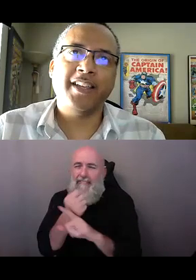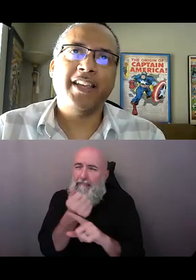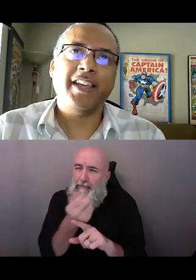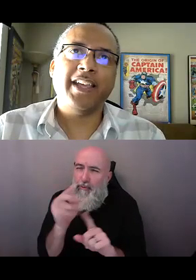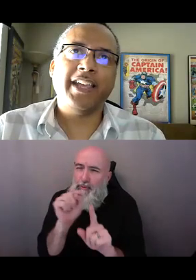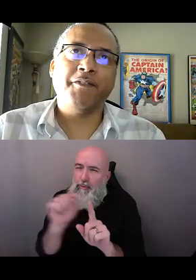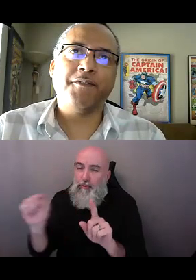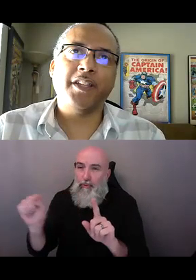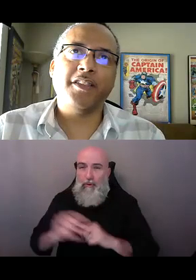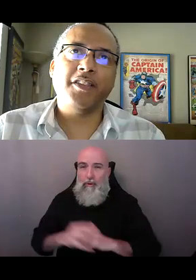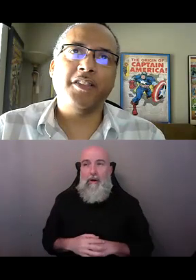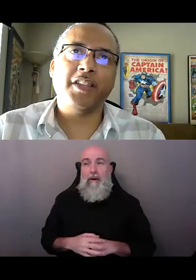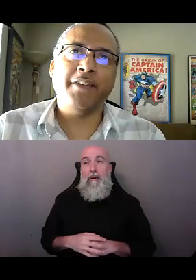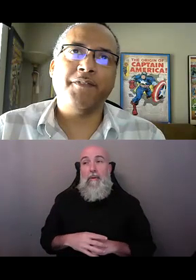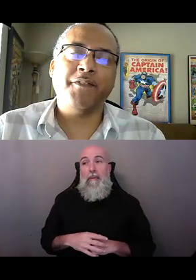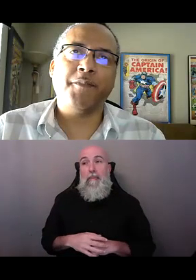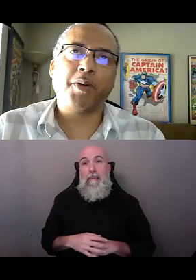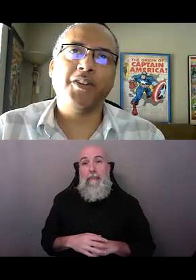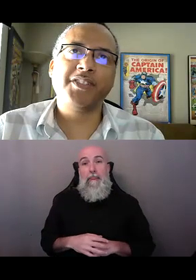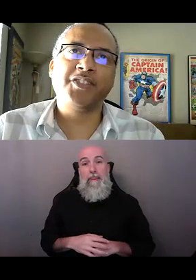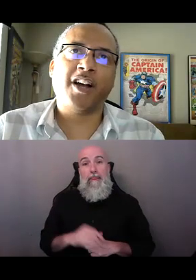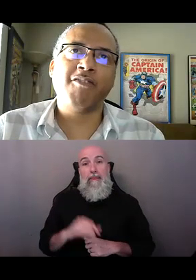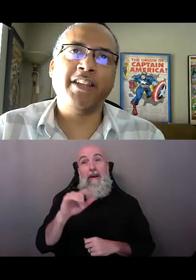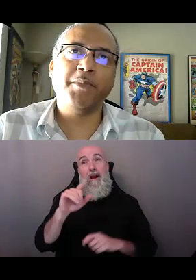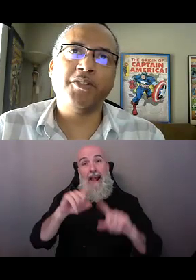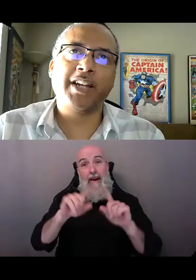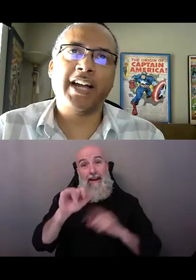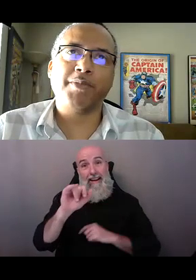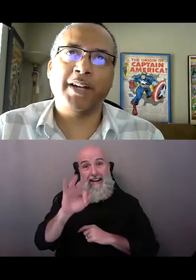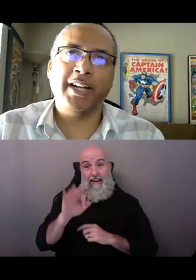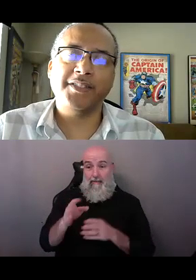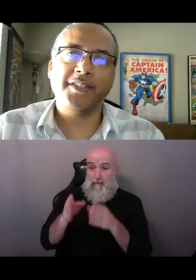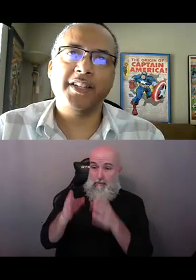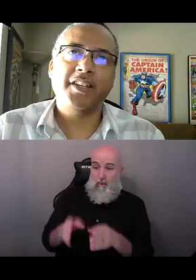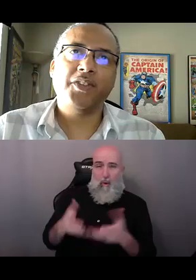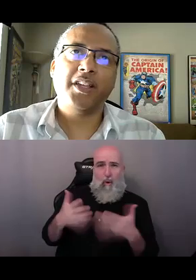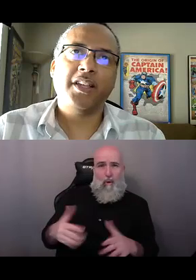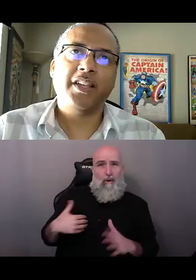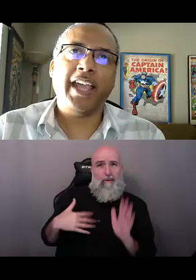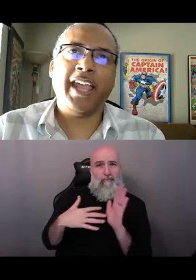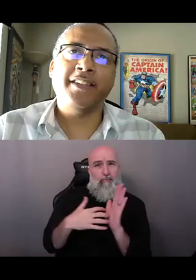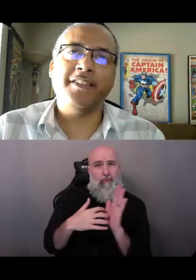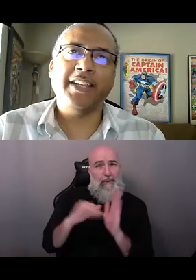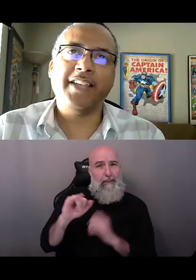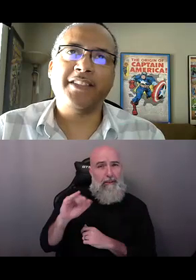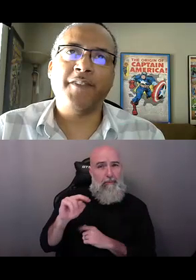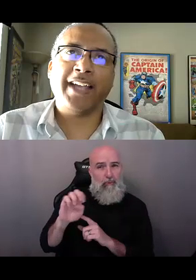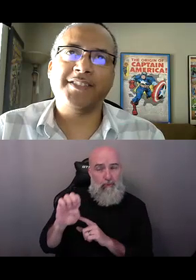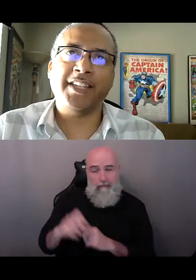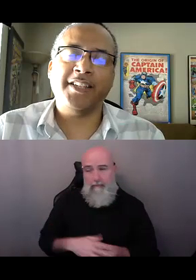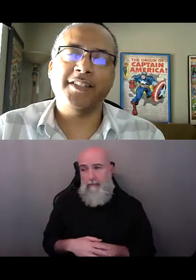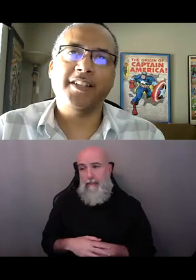that if a person is already immunocompromised and they take